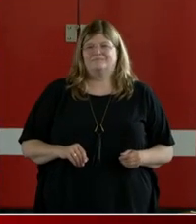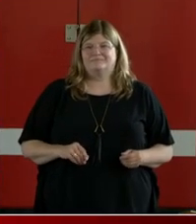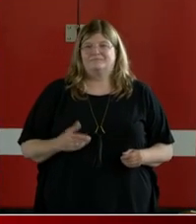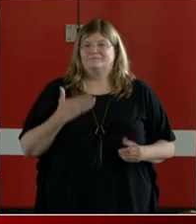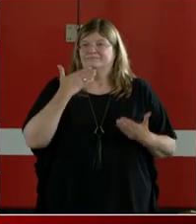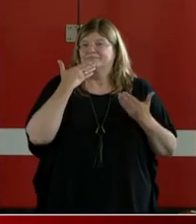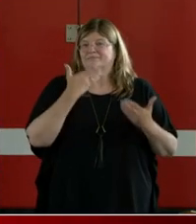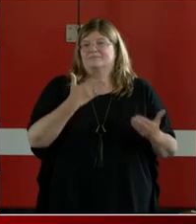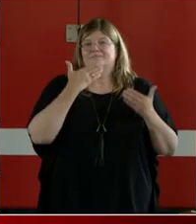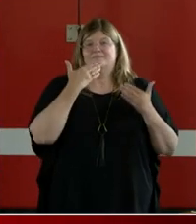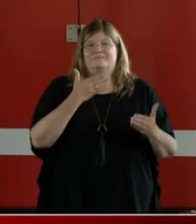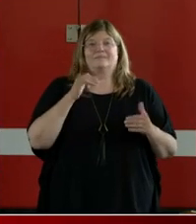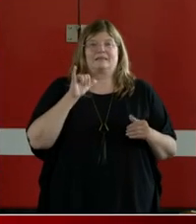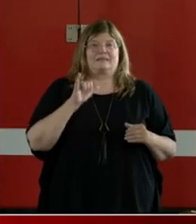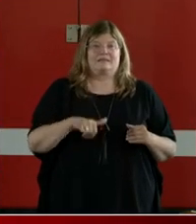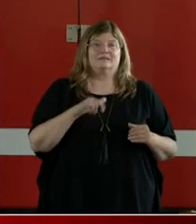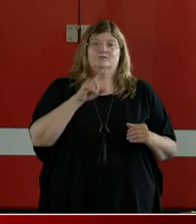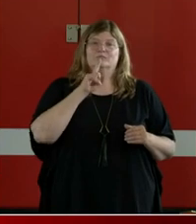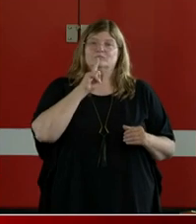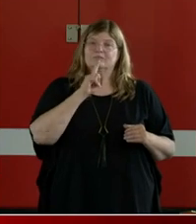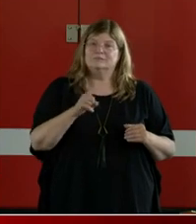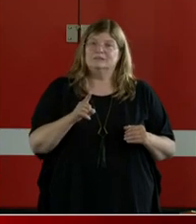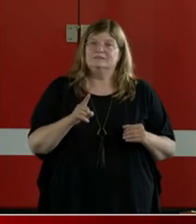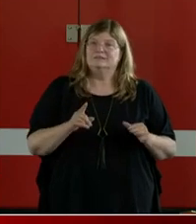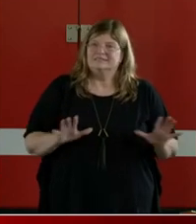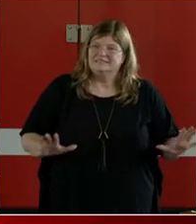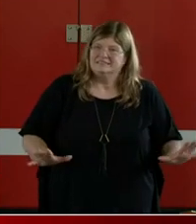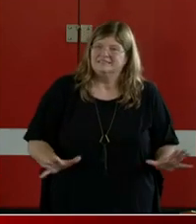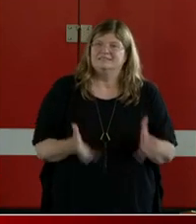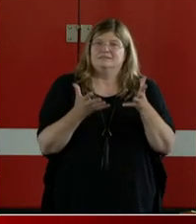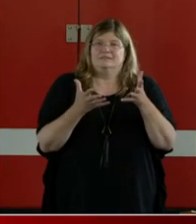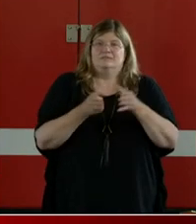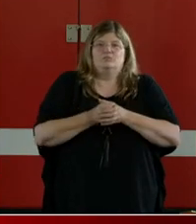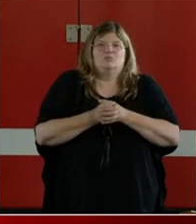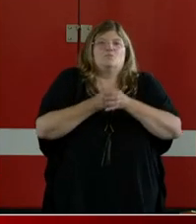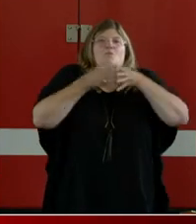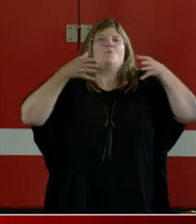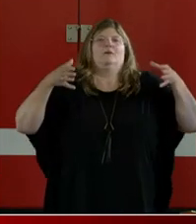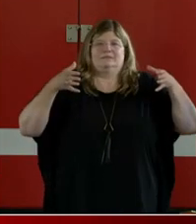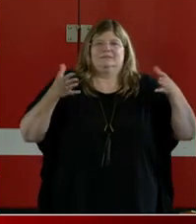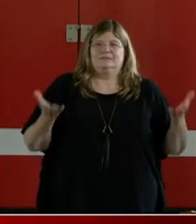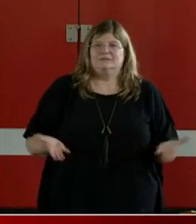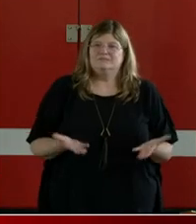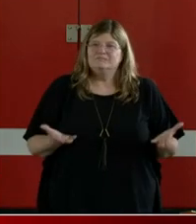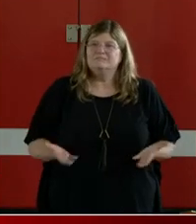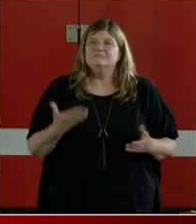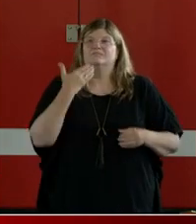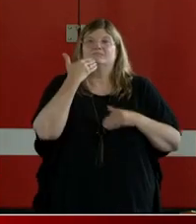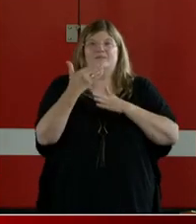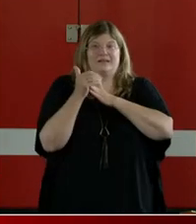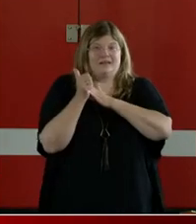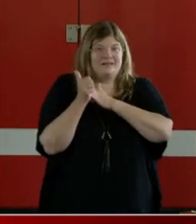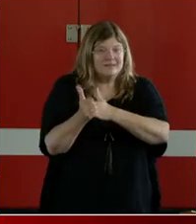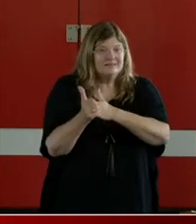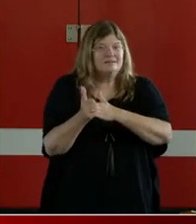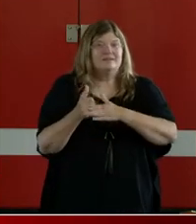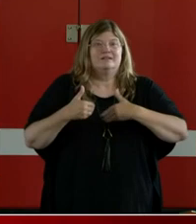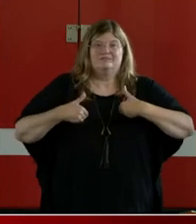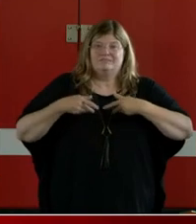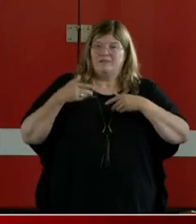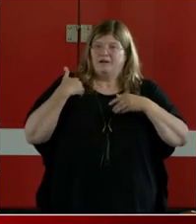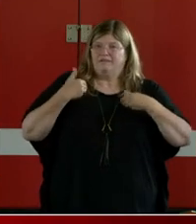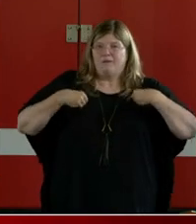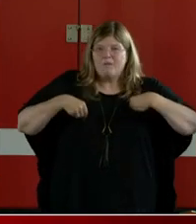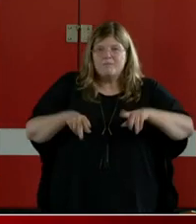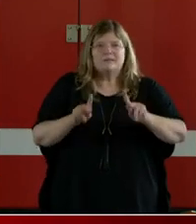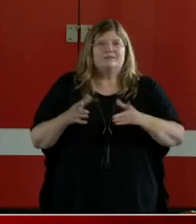DC Fire and EMS, has had the opportunity for leadership, who has had the opportunity to gain the trust of the